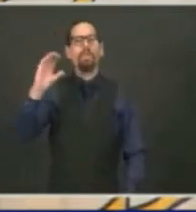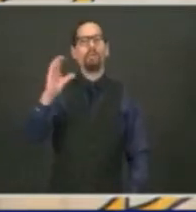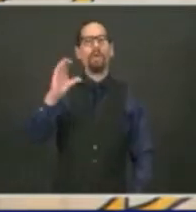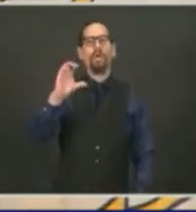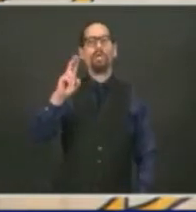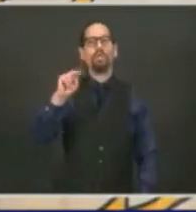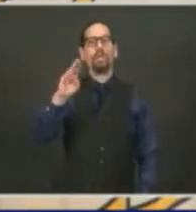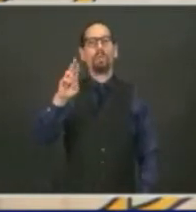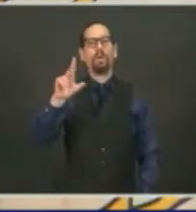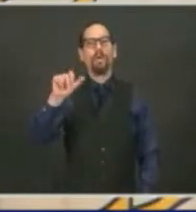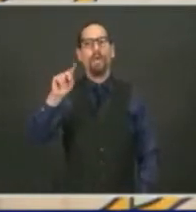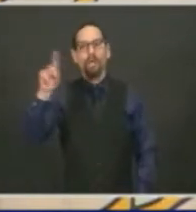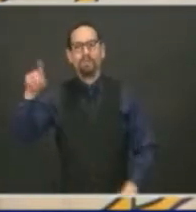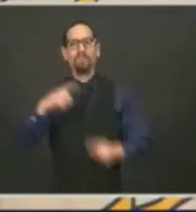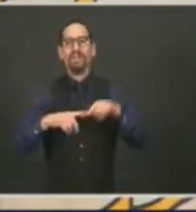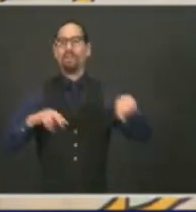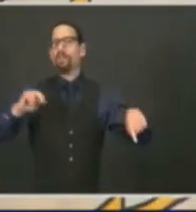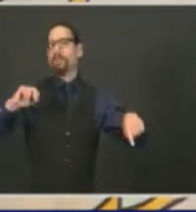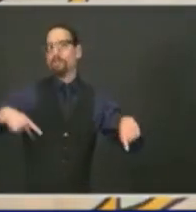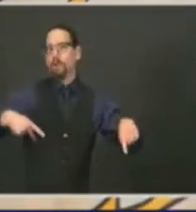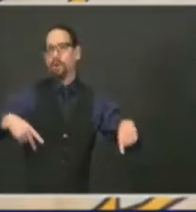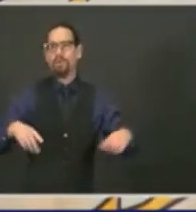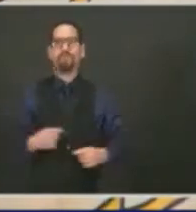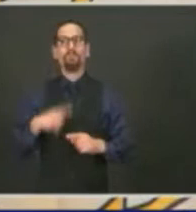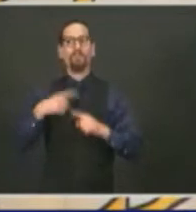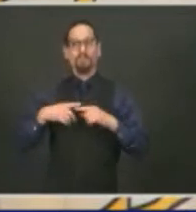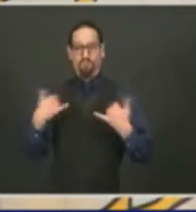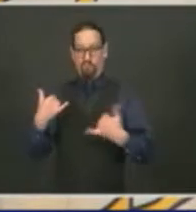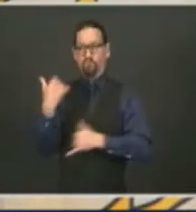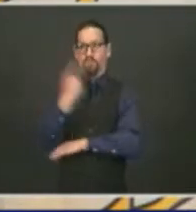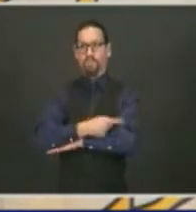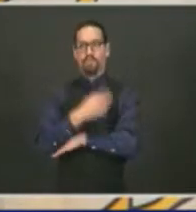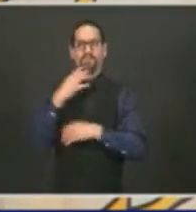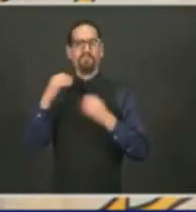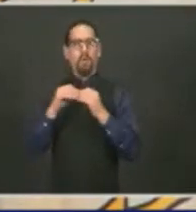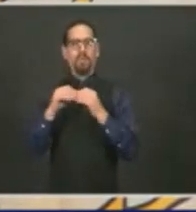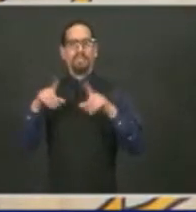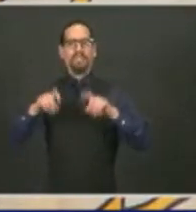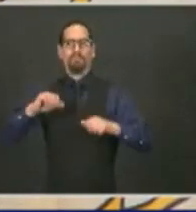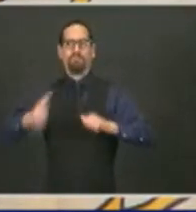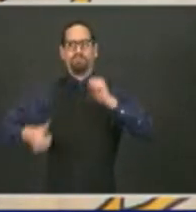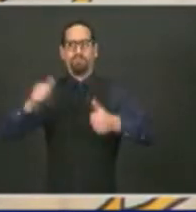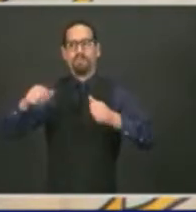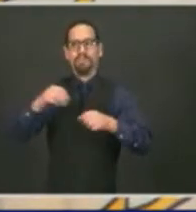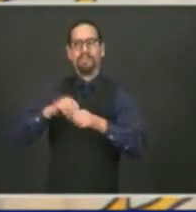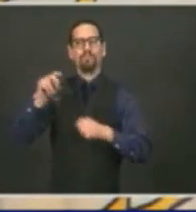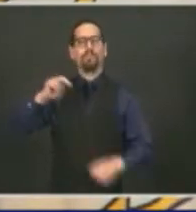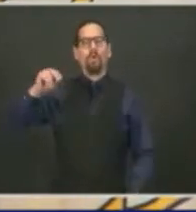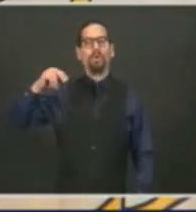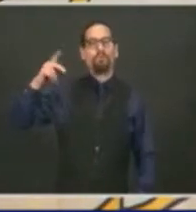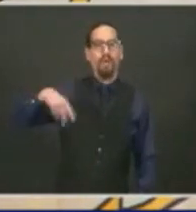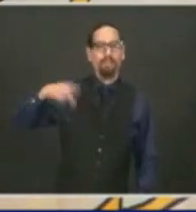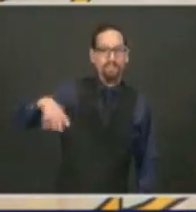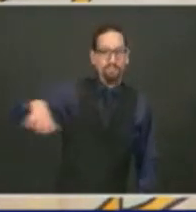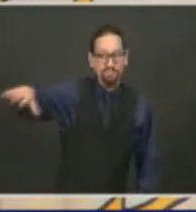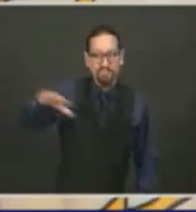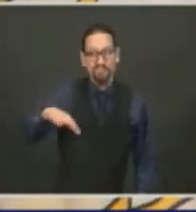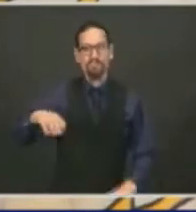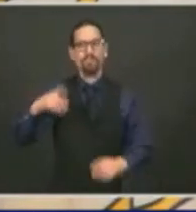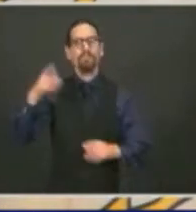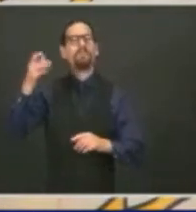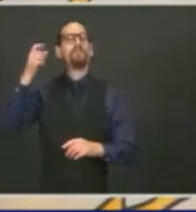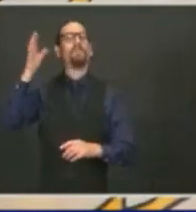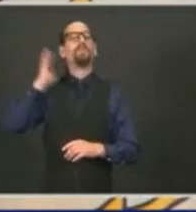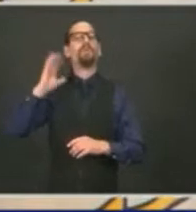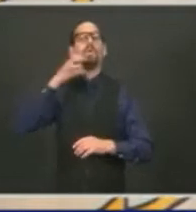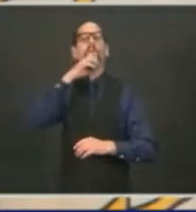just today in North Providence at the old public safety complex, classic Rhode Island, the old public